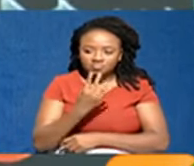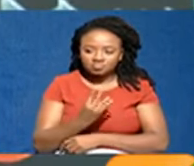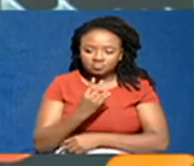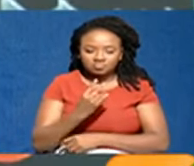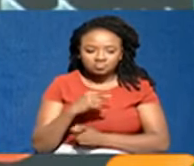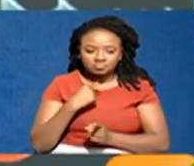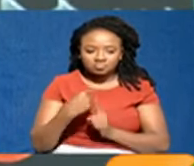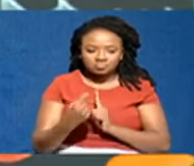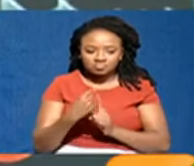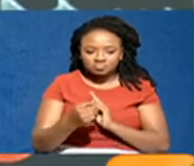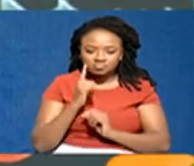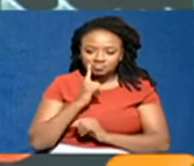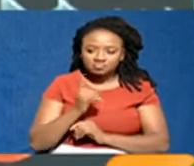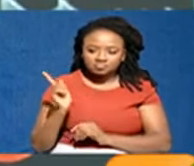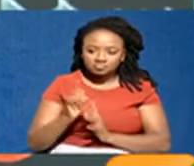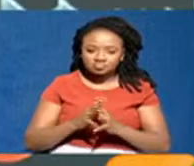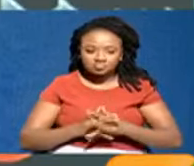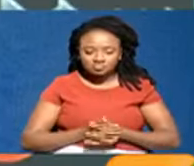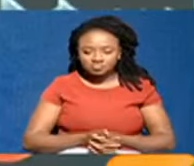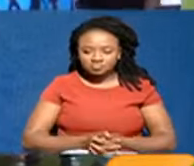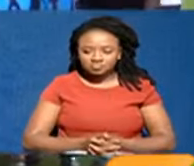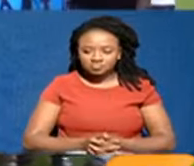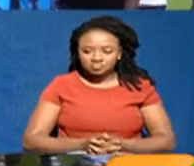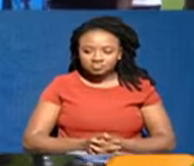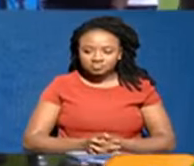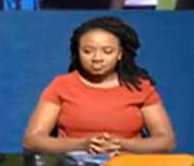Mercy Njoki brings us more.